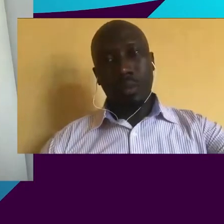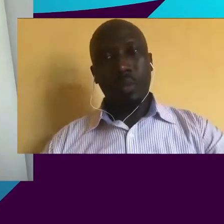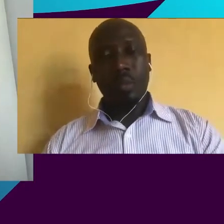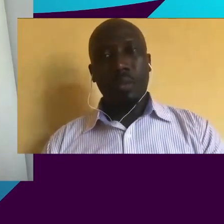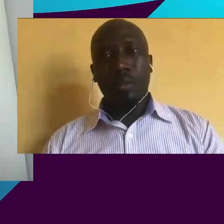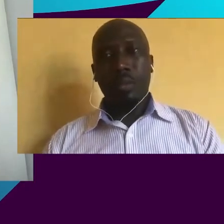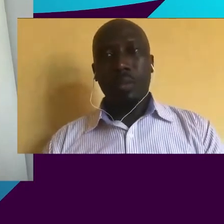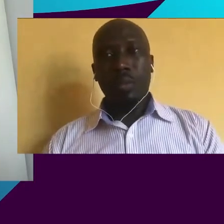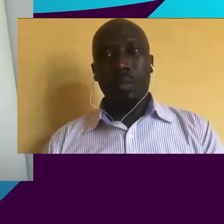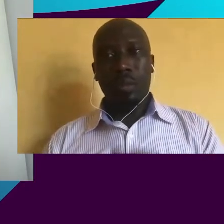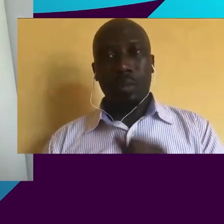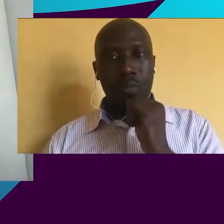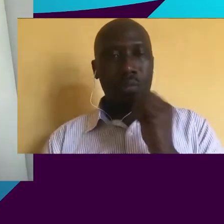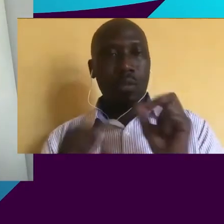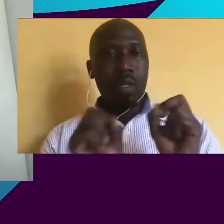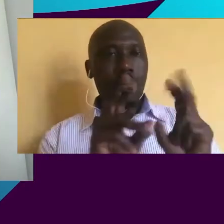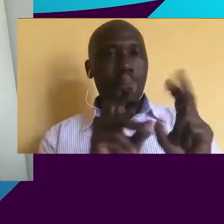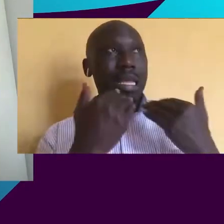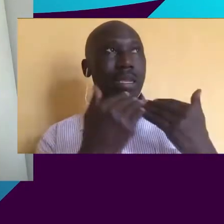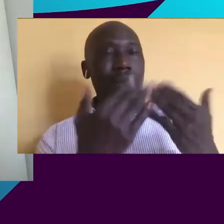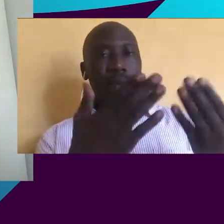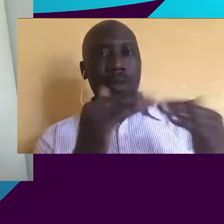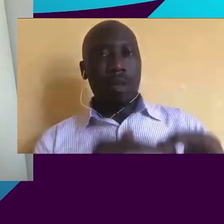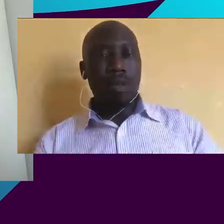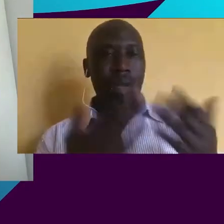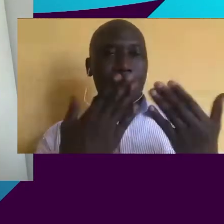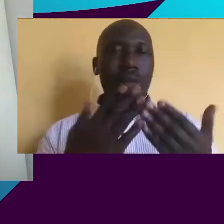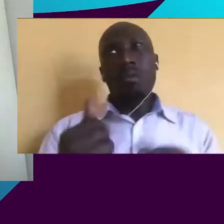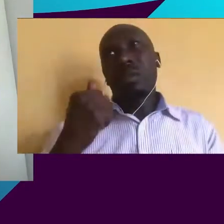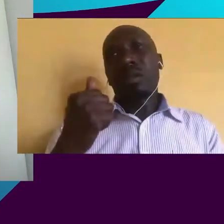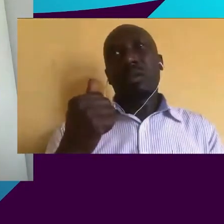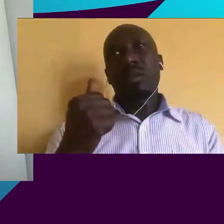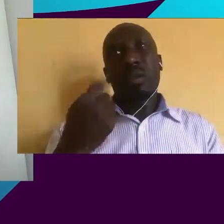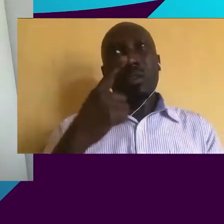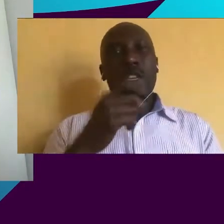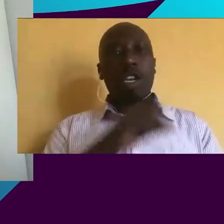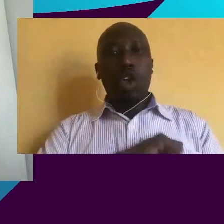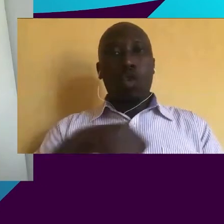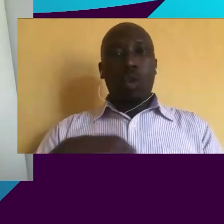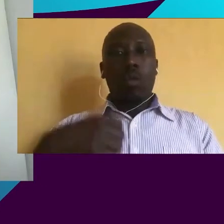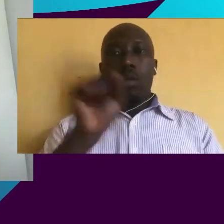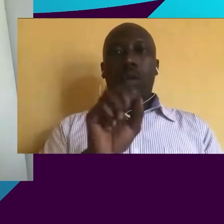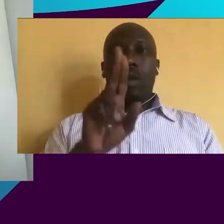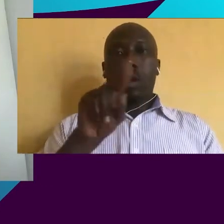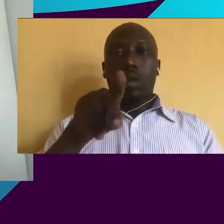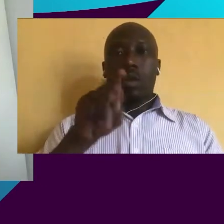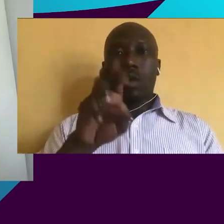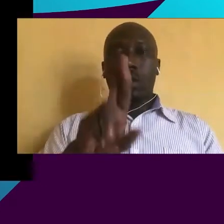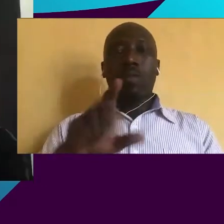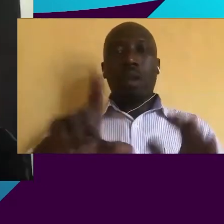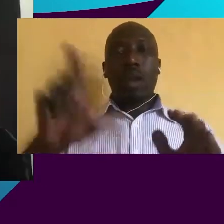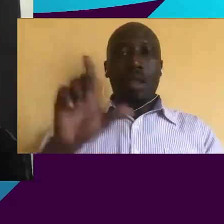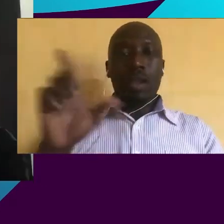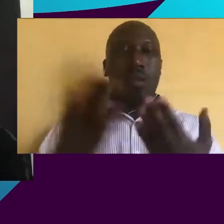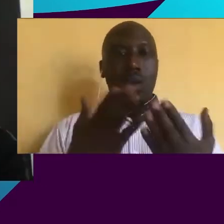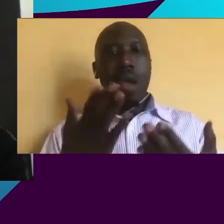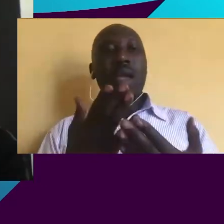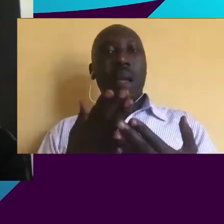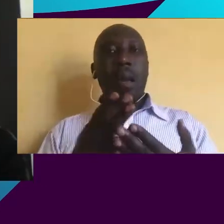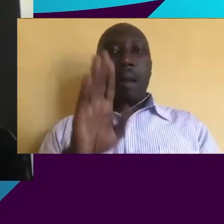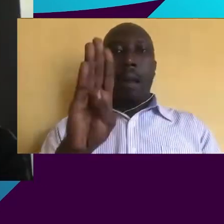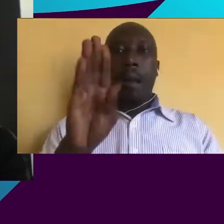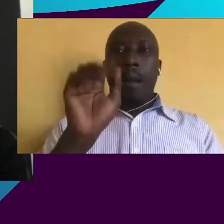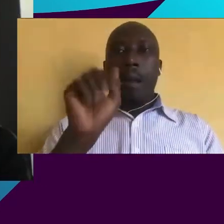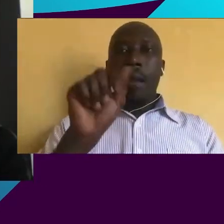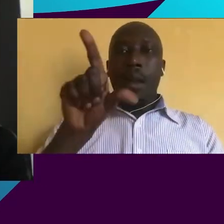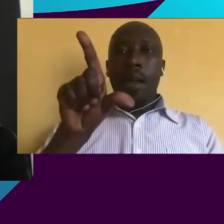Sure. Thank you. Recently, I was watching a Women's Super League game where Barcelona beat Arsenal. And Arsenal have not lost again since February. So